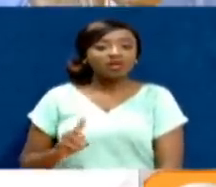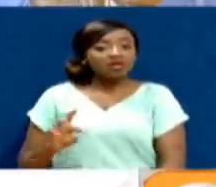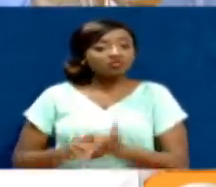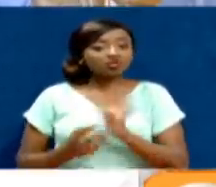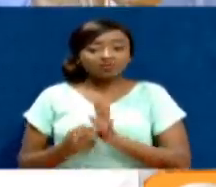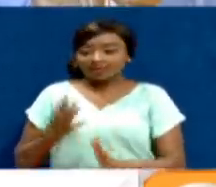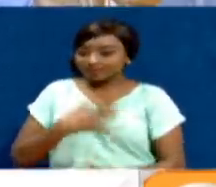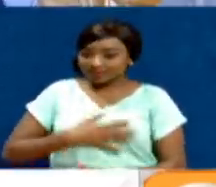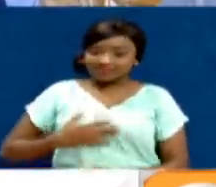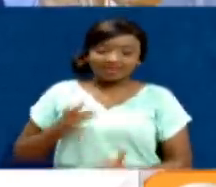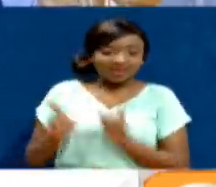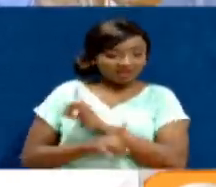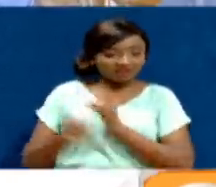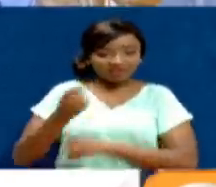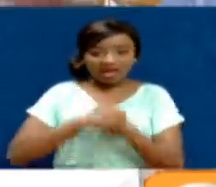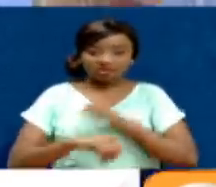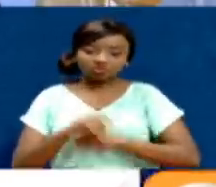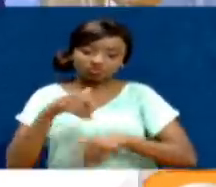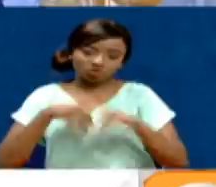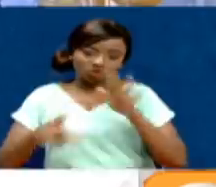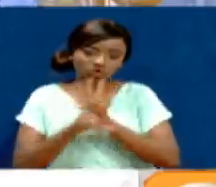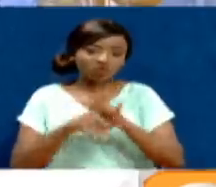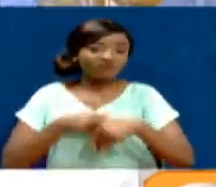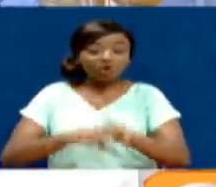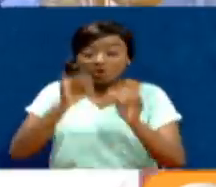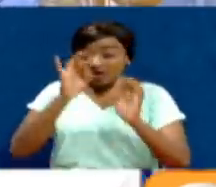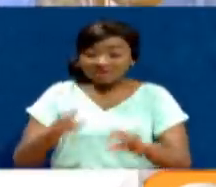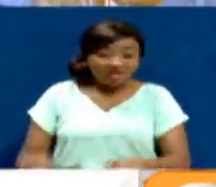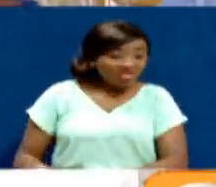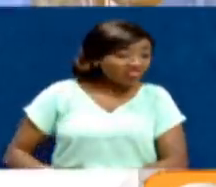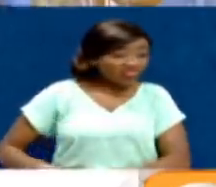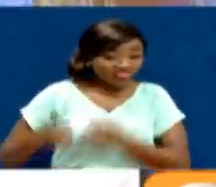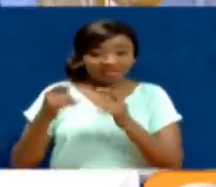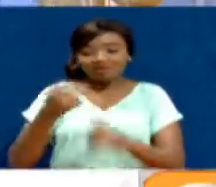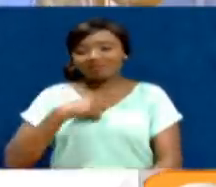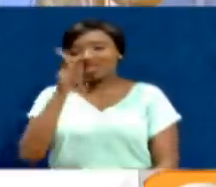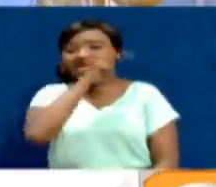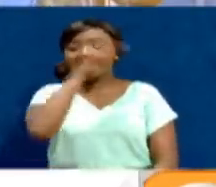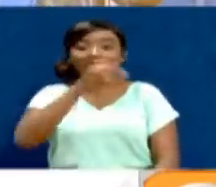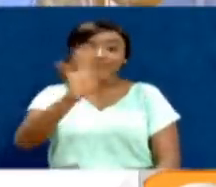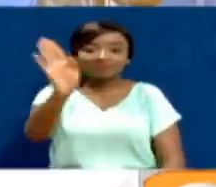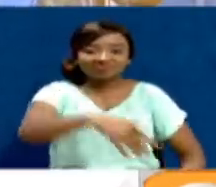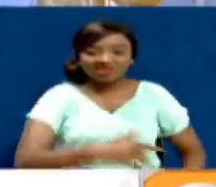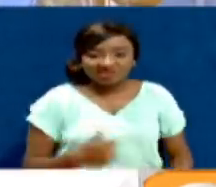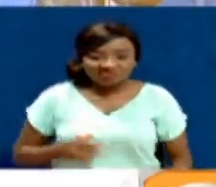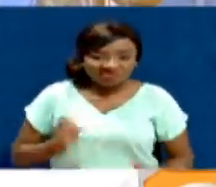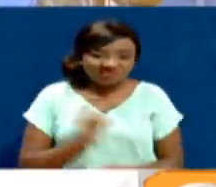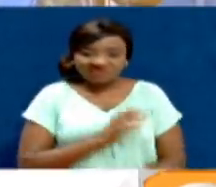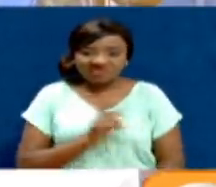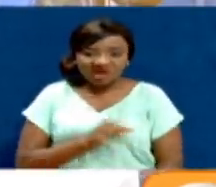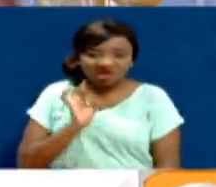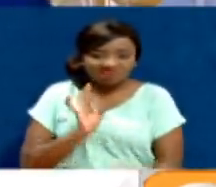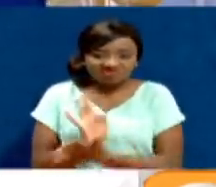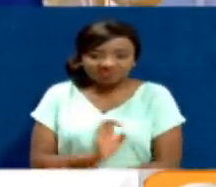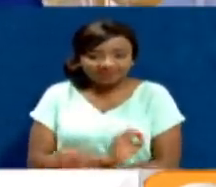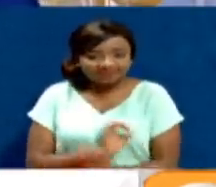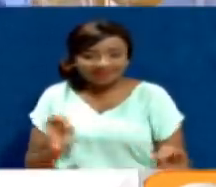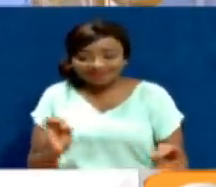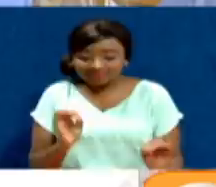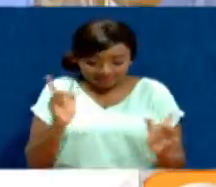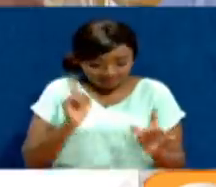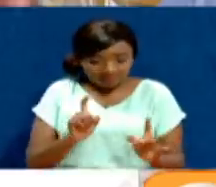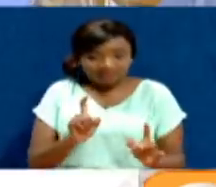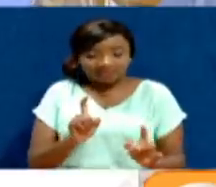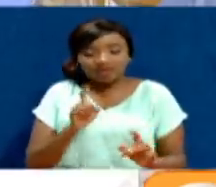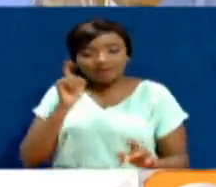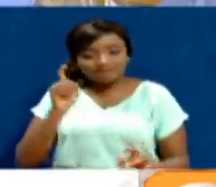mambo tufanye tukifuata sheria. Mwananchi akigongwa, mimi nitapiga kelele tena. Now see, na impeachment mimi siogopi. I'll not be the first governor to be impeached. But lazima nisimame